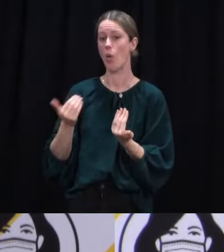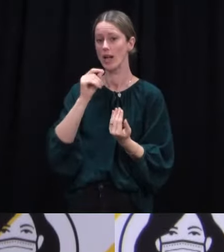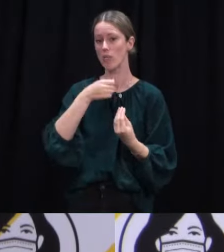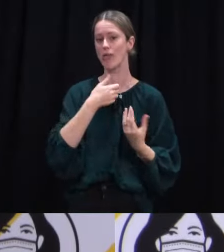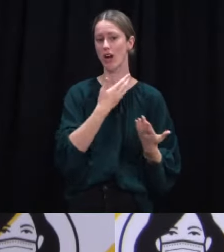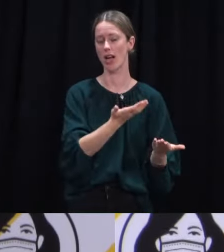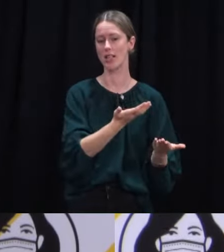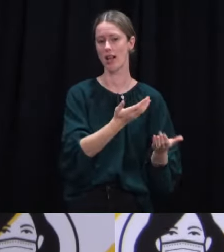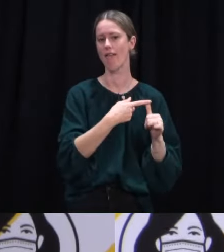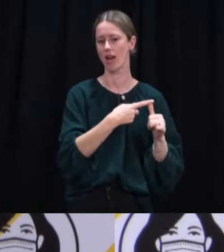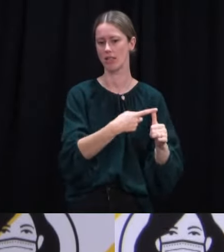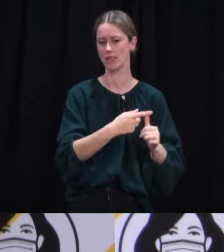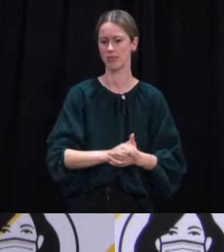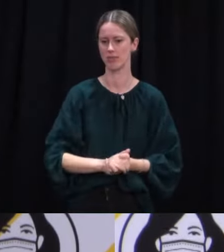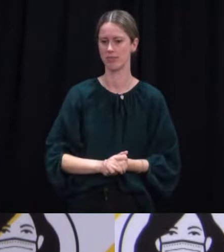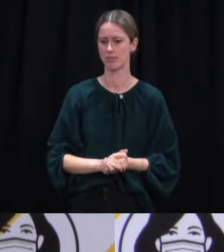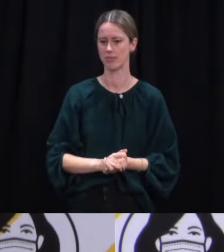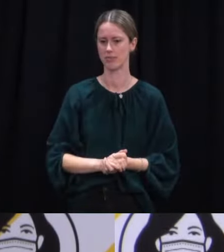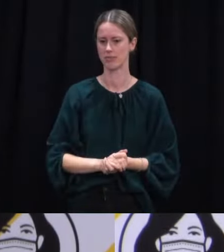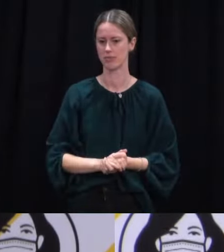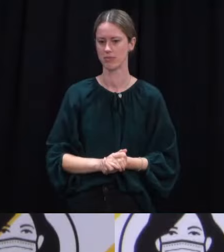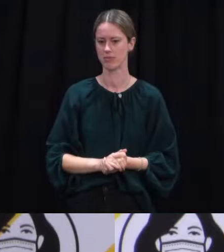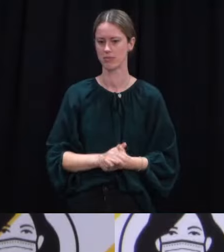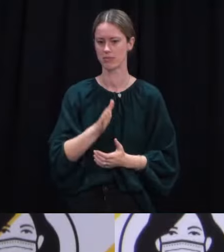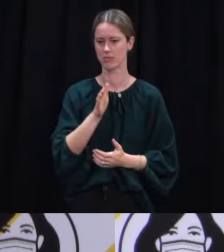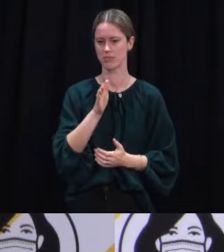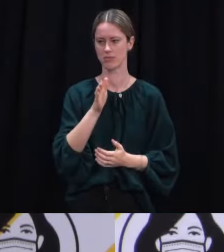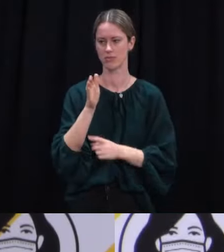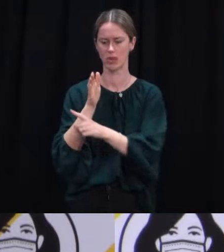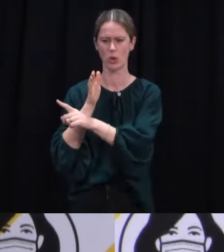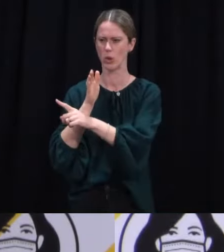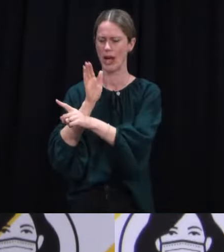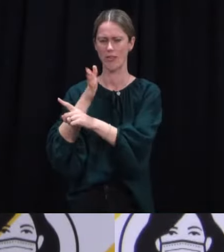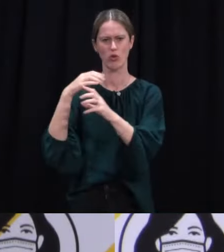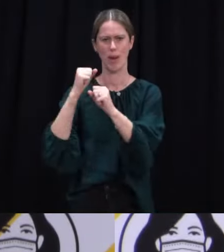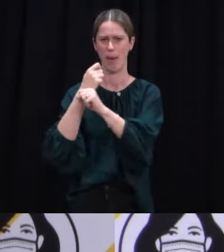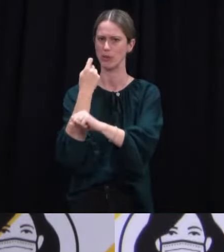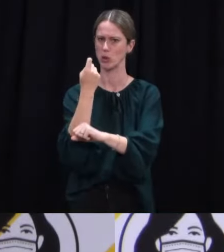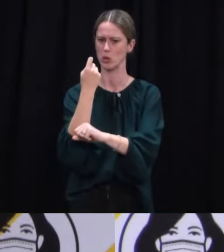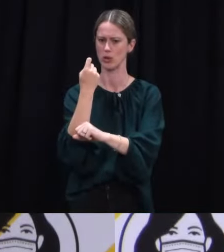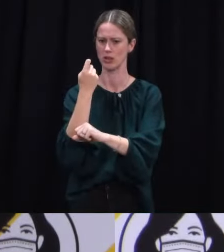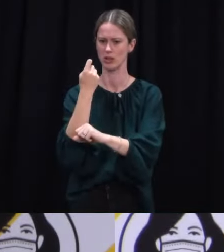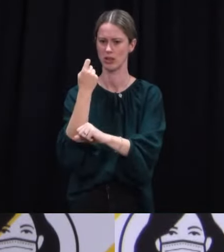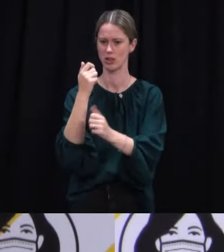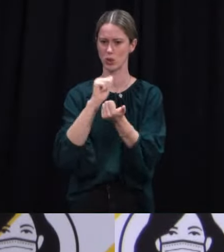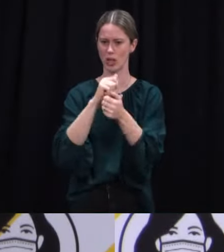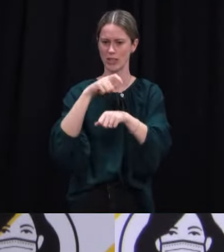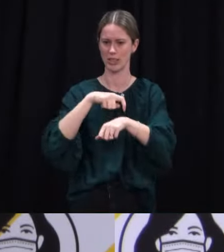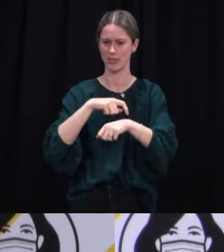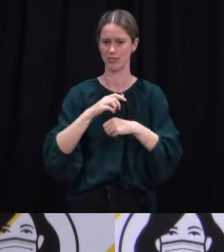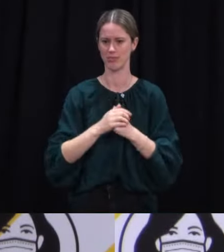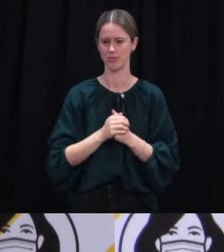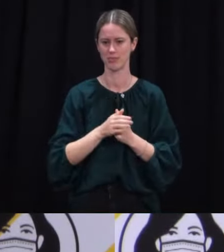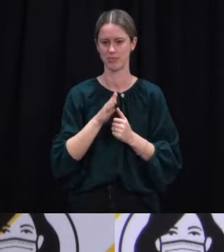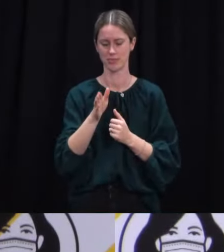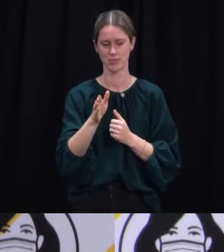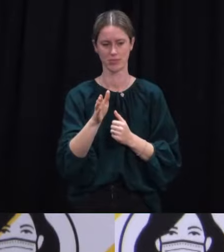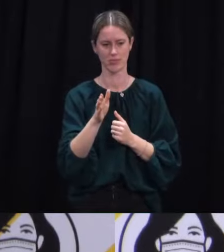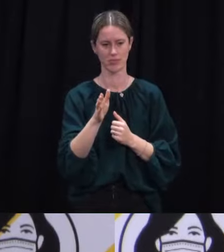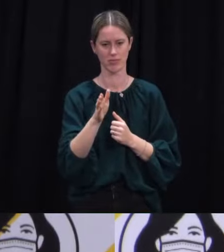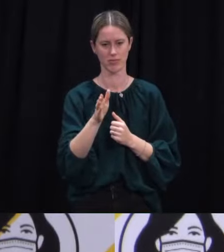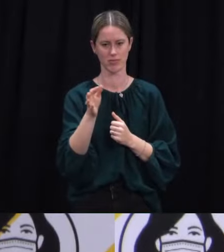people with advice. Joe, we are going to have to wrap up in a minute, so you're taking your colleague's time. Just very quickly, I mean, Mark